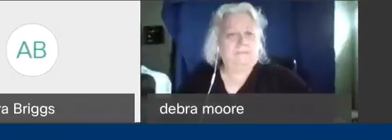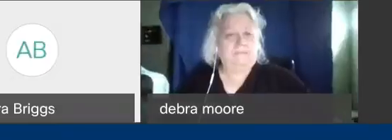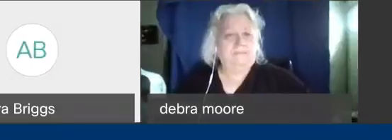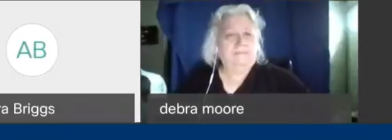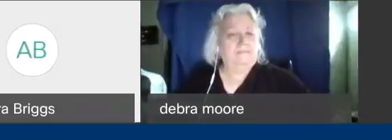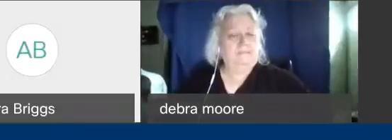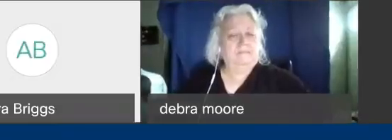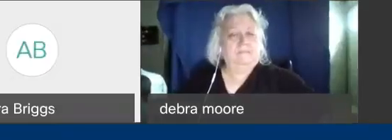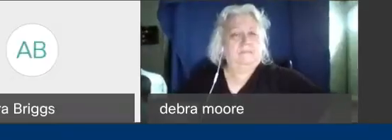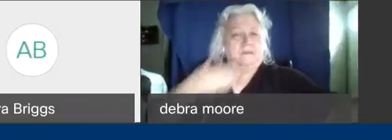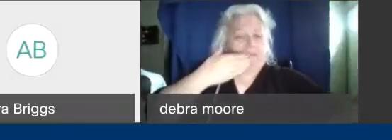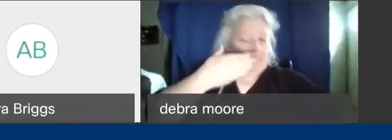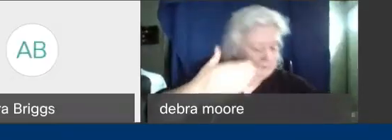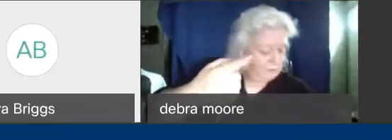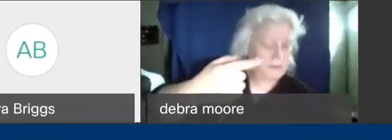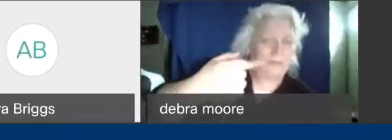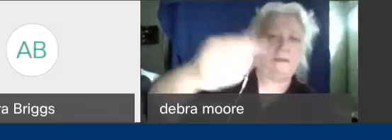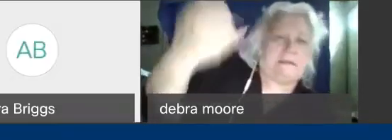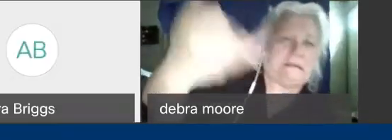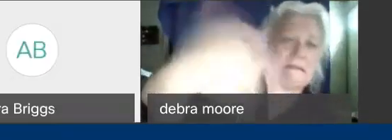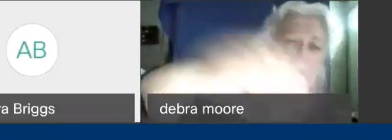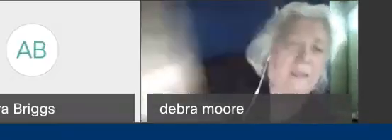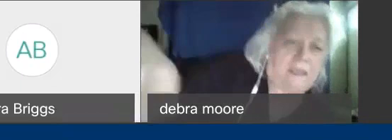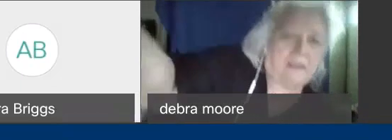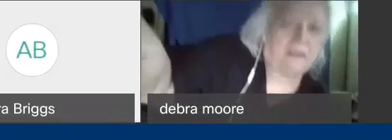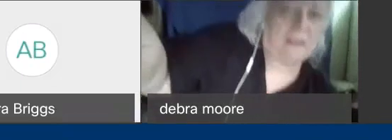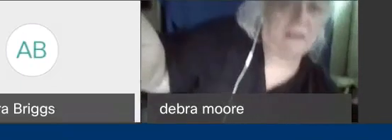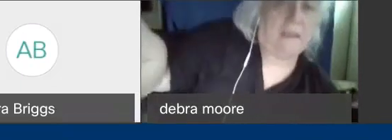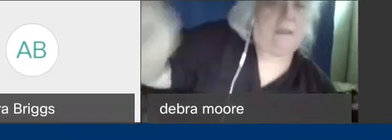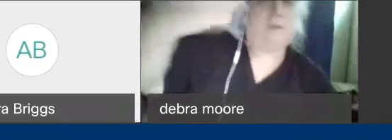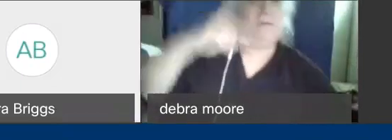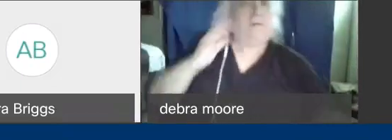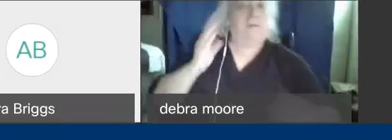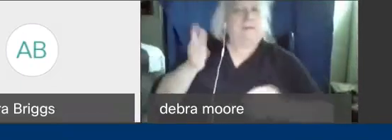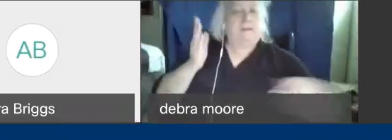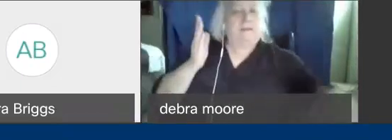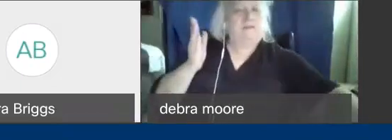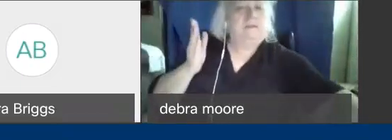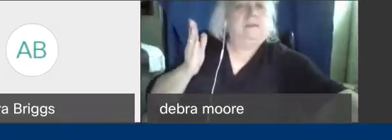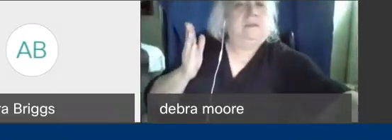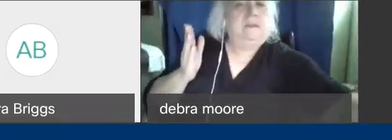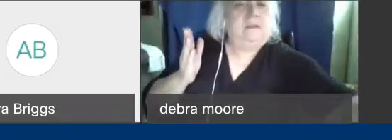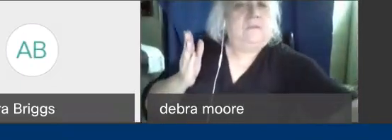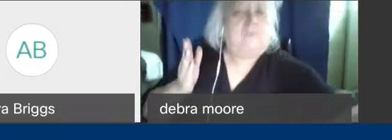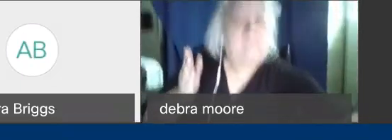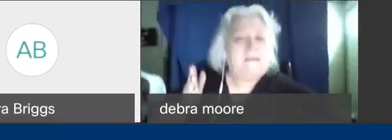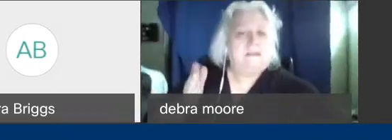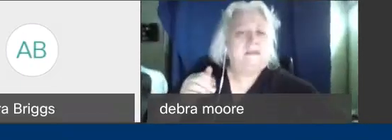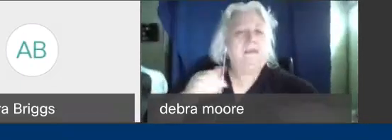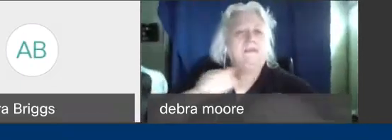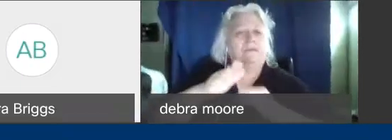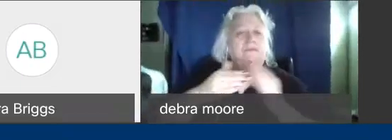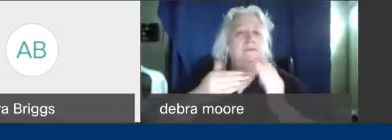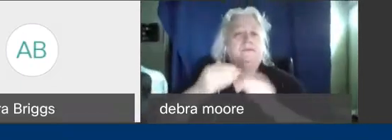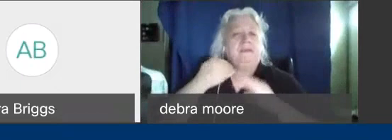So first, I want to thank you for being in attendance today for the presentation. We'll be sending the presentation out via email after